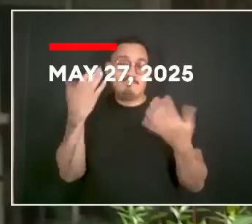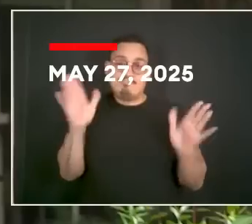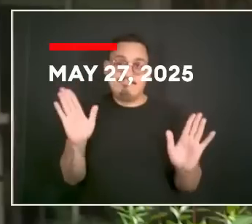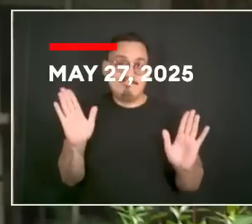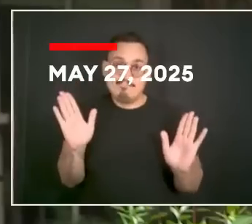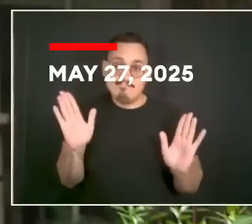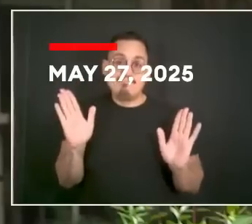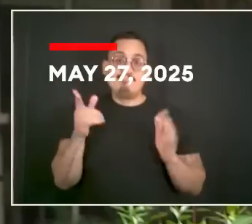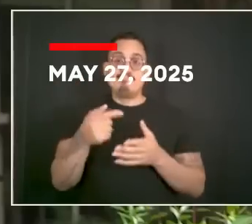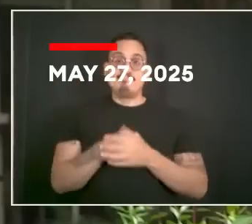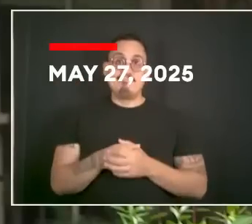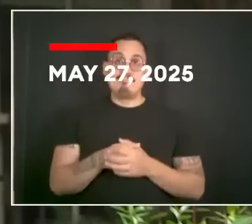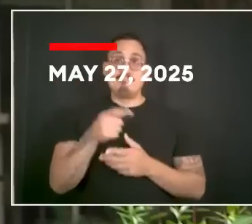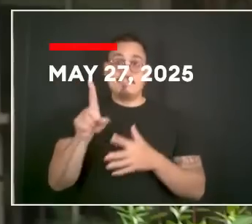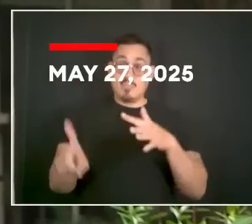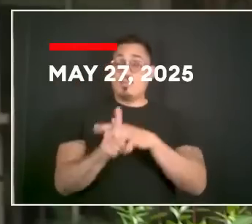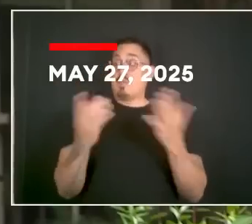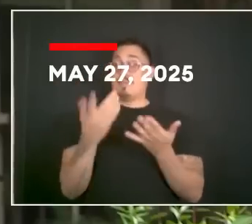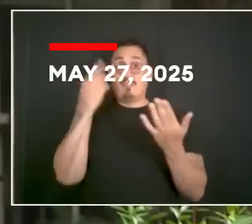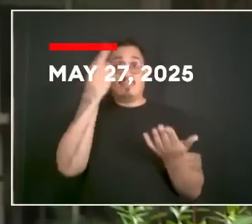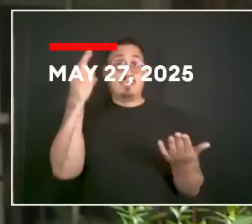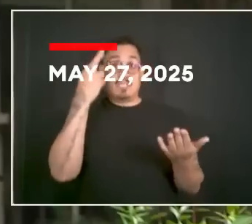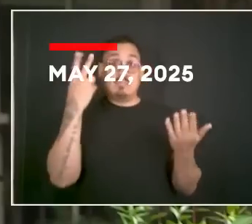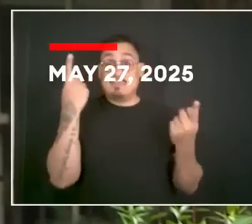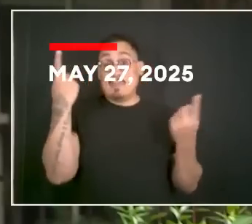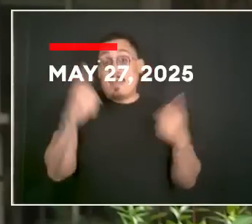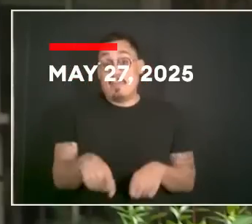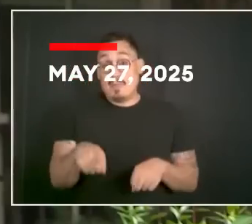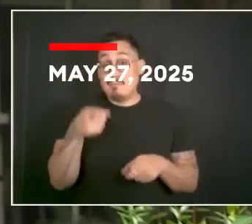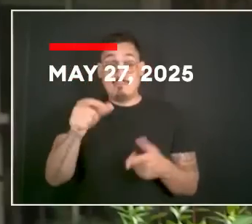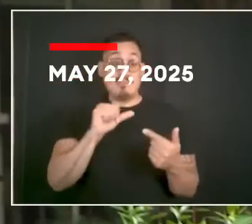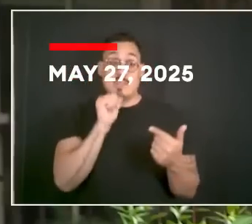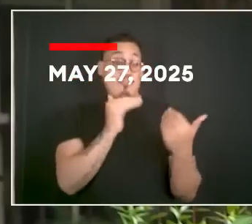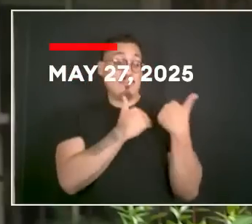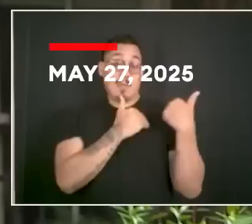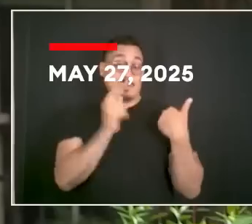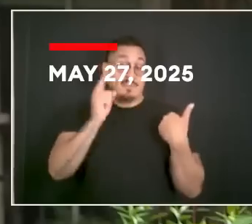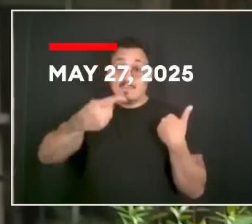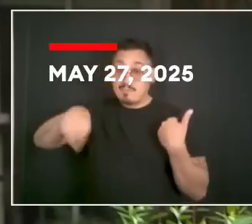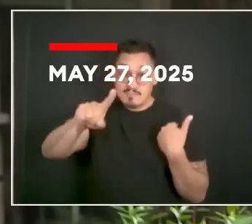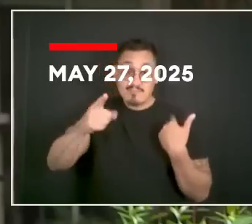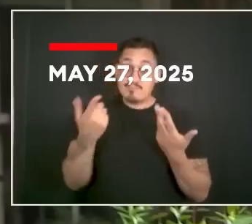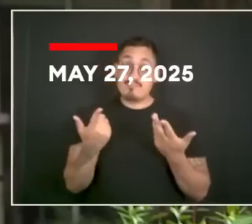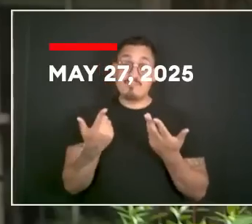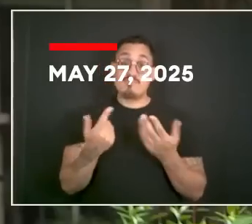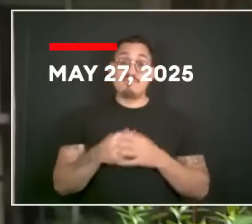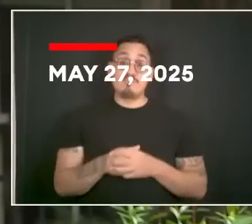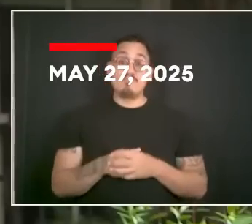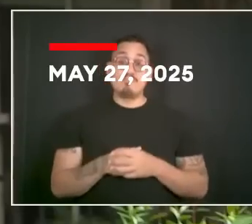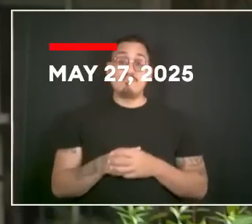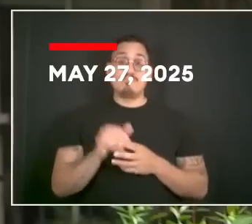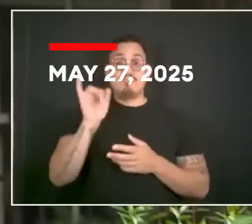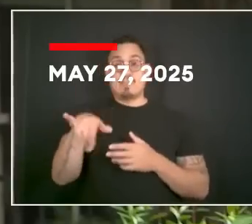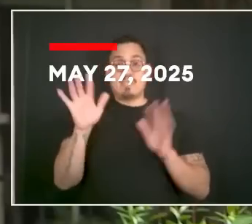show up to hearings for a reason. Something happens during those hearings. We're not responsible for them. We're not in charge of them. And so I think that that's a question